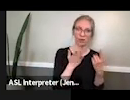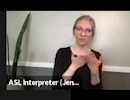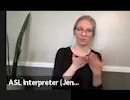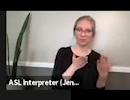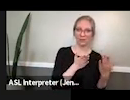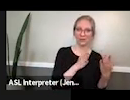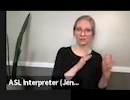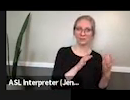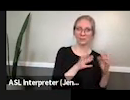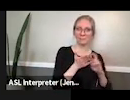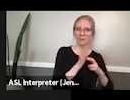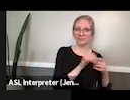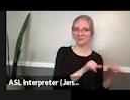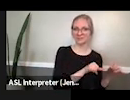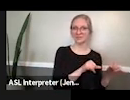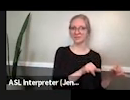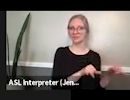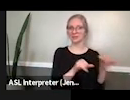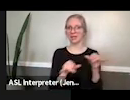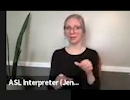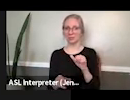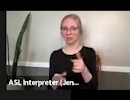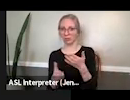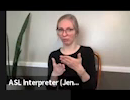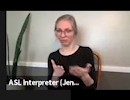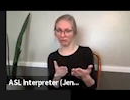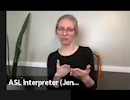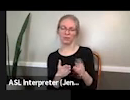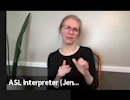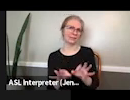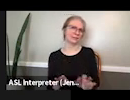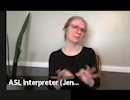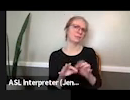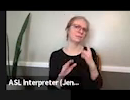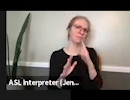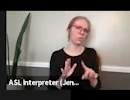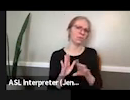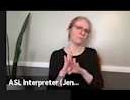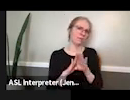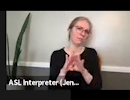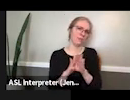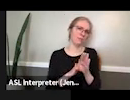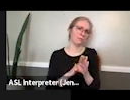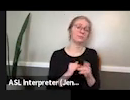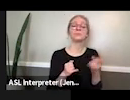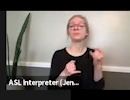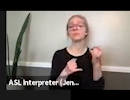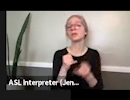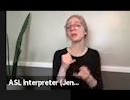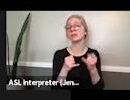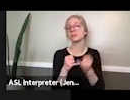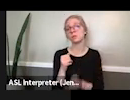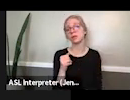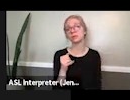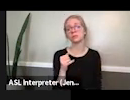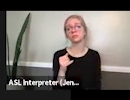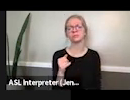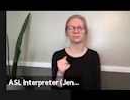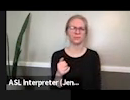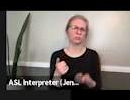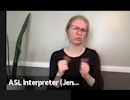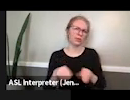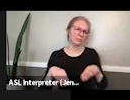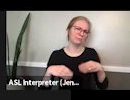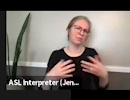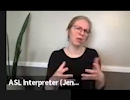a huge key to future development. And the very last one, I've just tried to supply